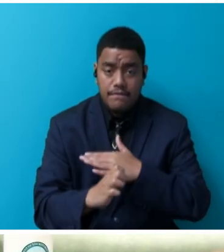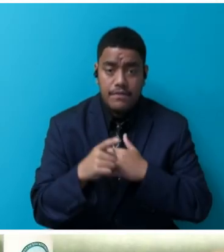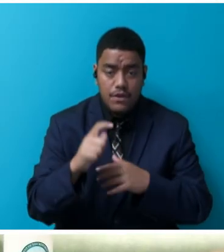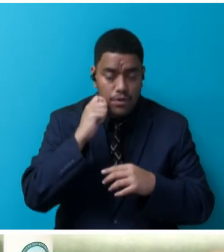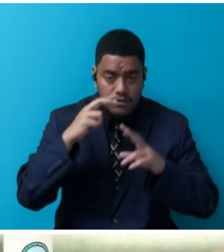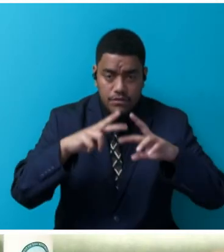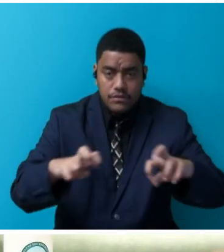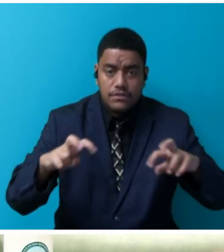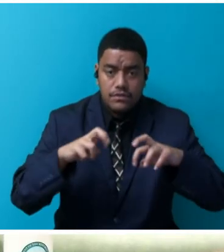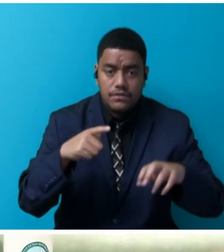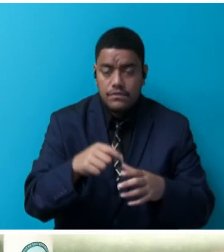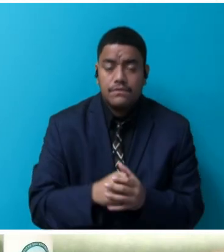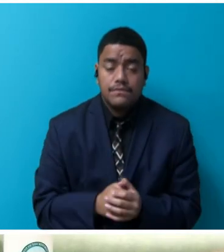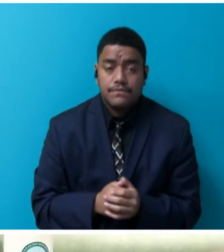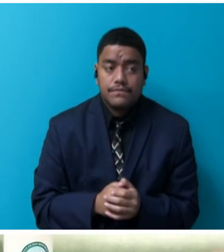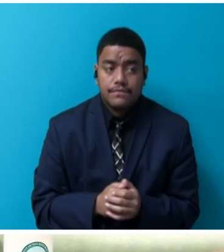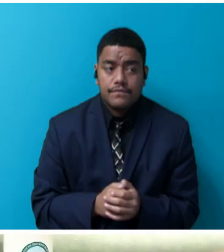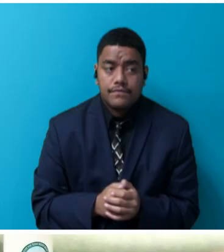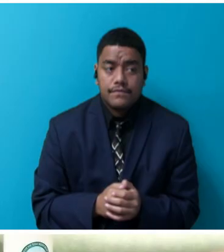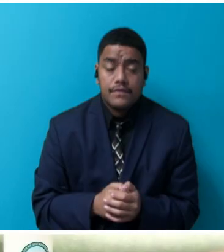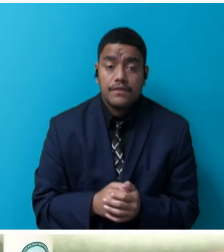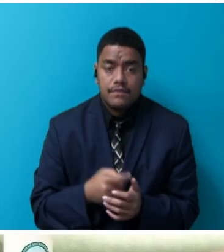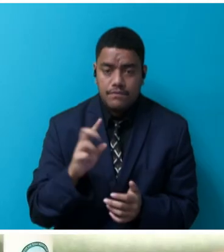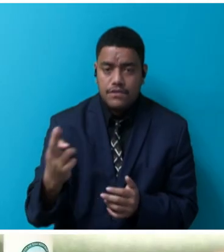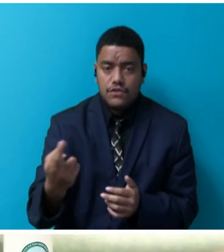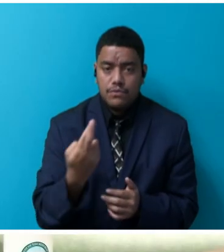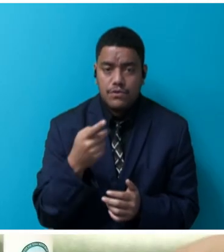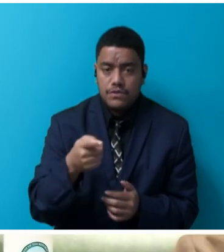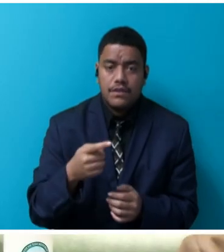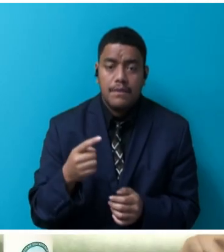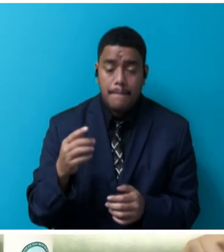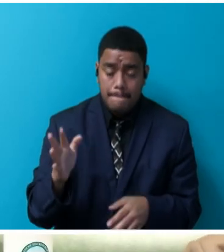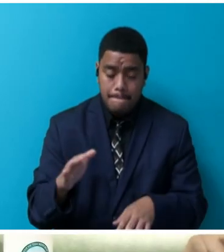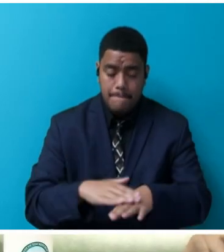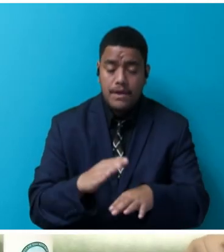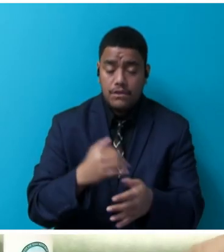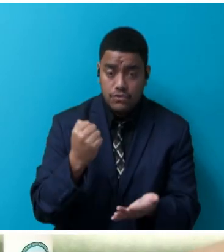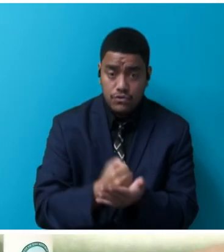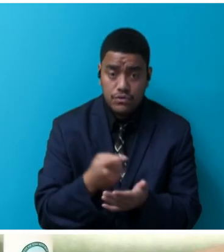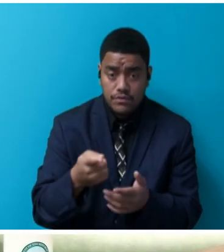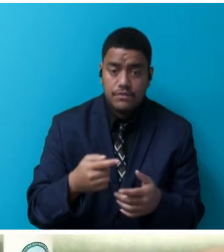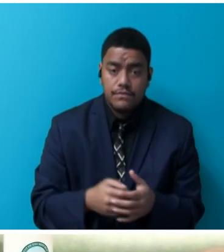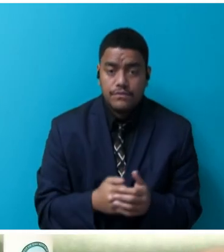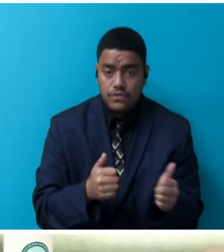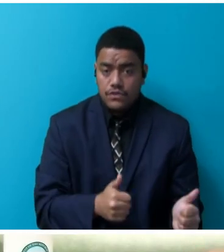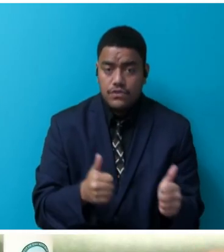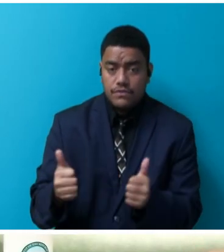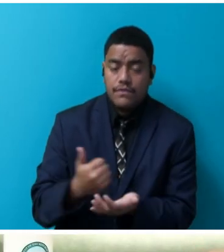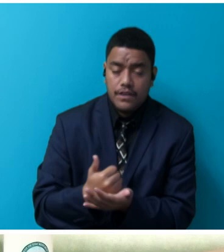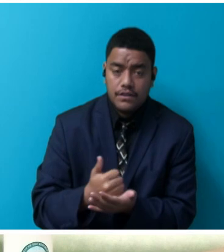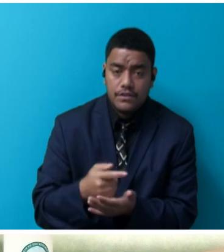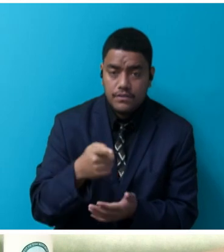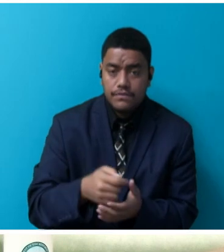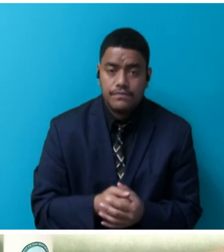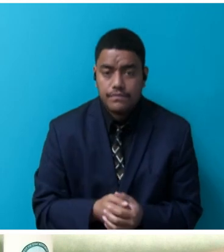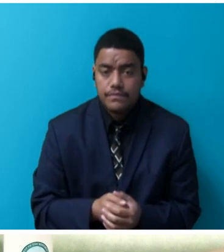to coordinate efforts in response and thereby ensuring swift action, providing cybersecurity